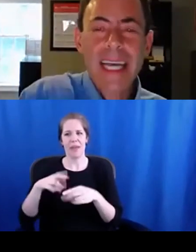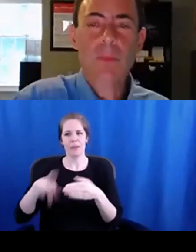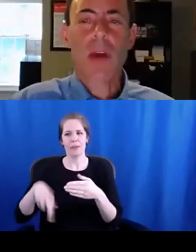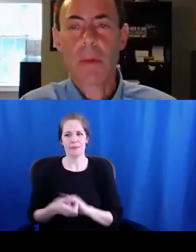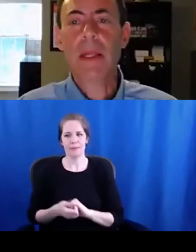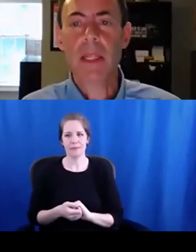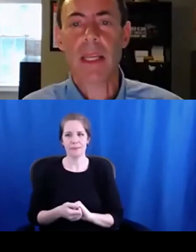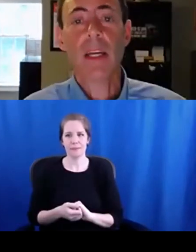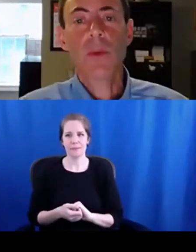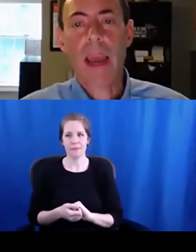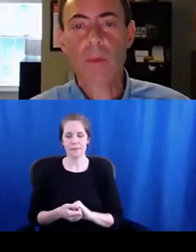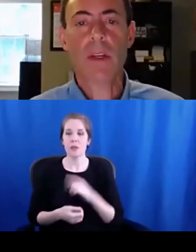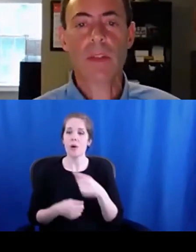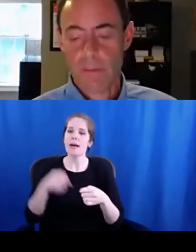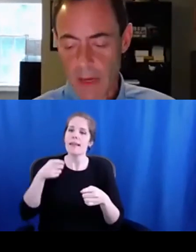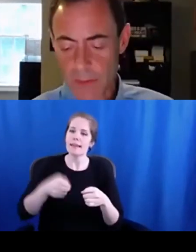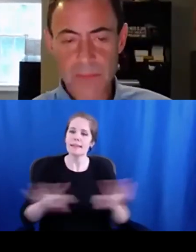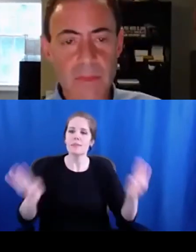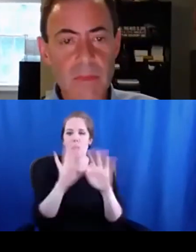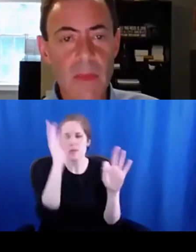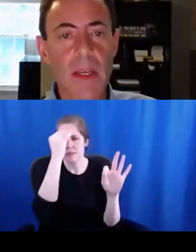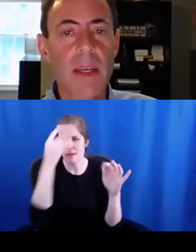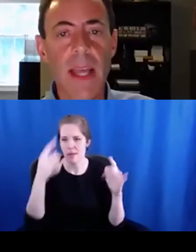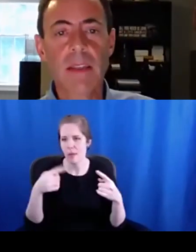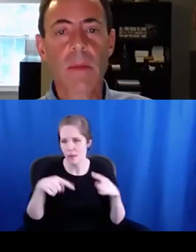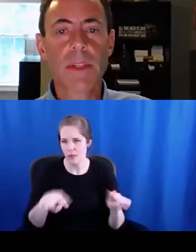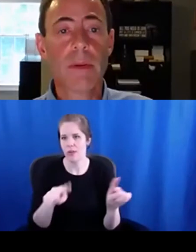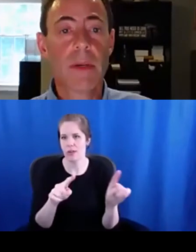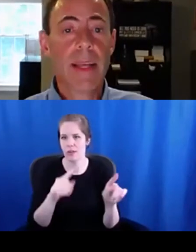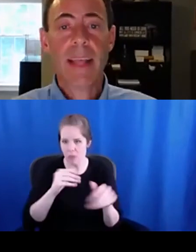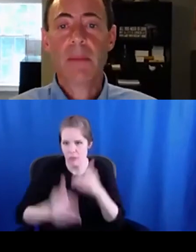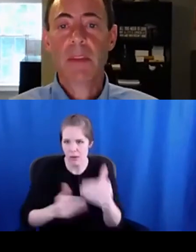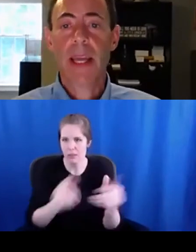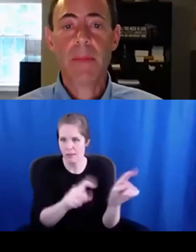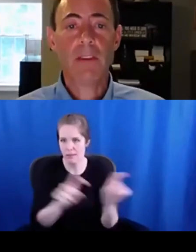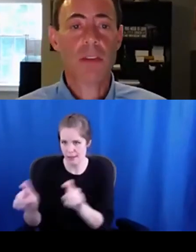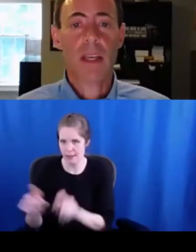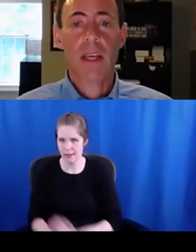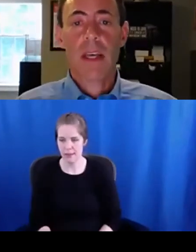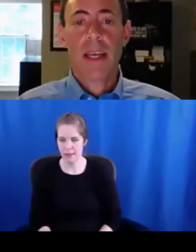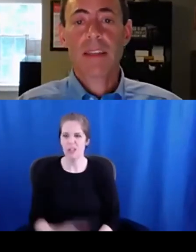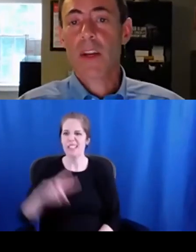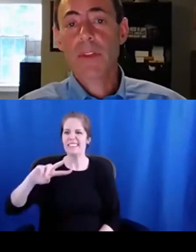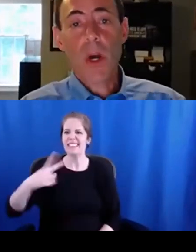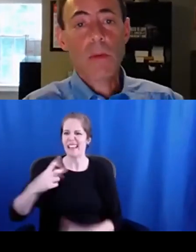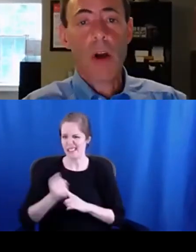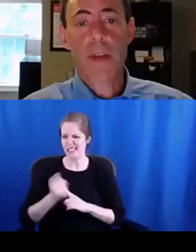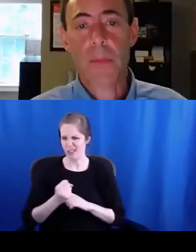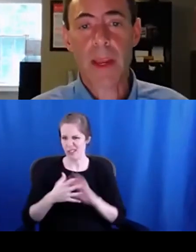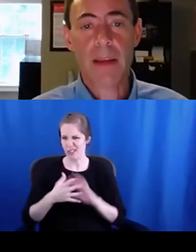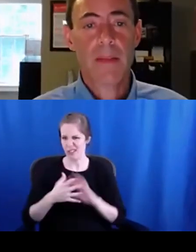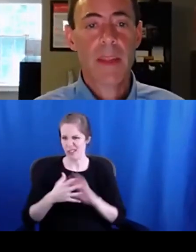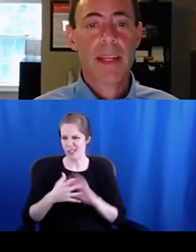pre-test probability to everyone who's involved. Case number two, asymptomatic patient in a center with no COVID